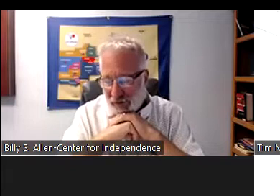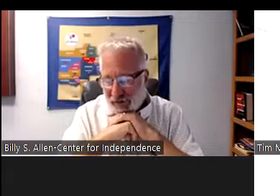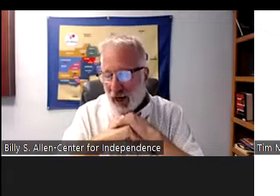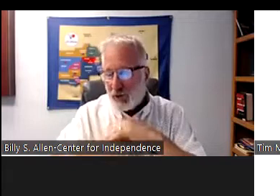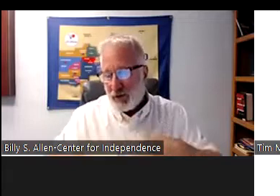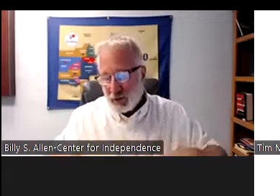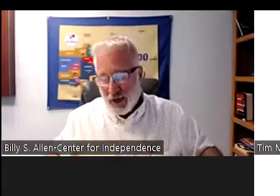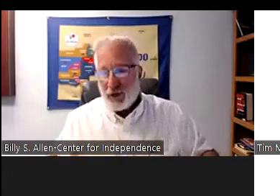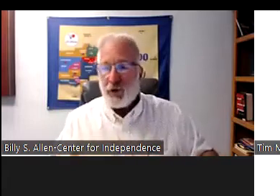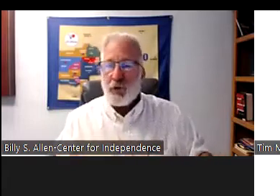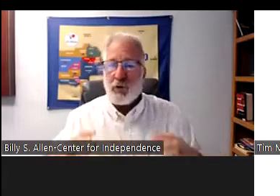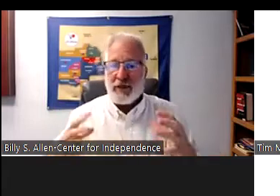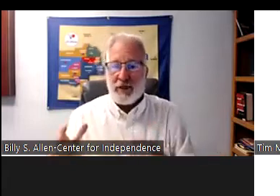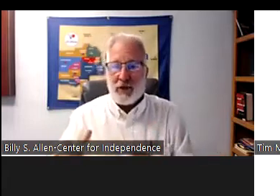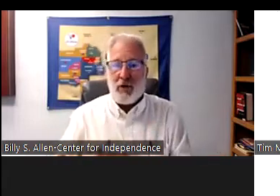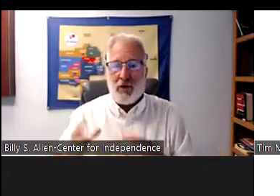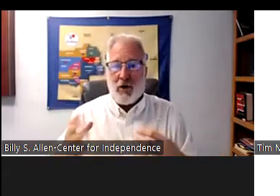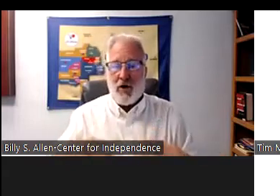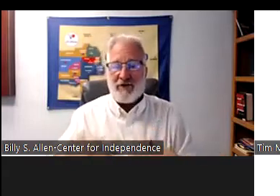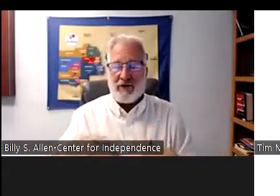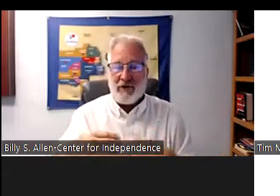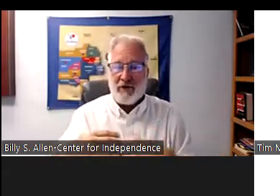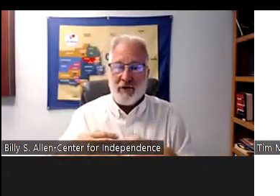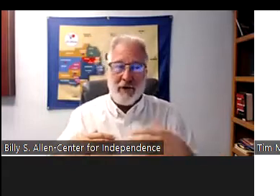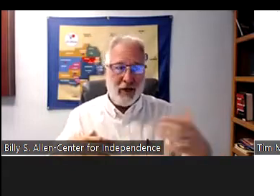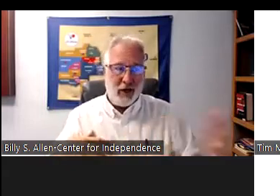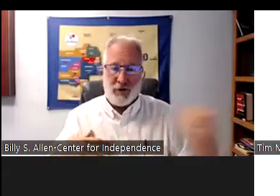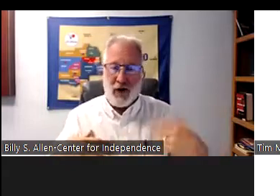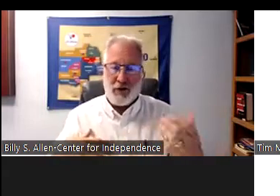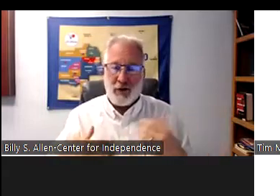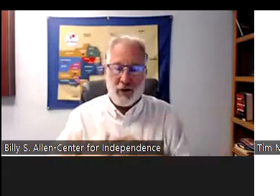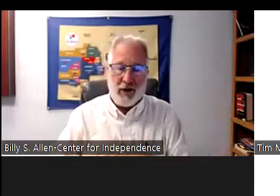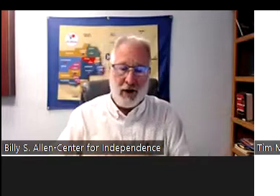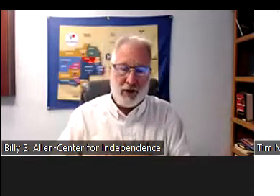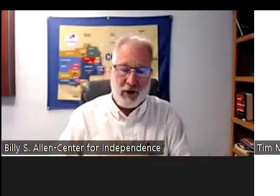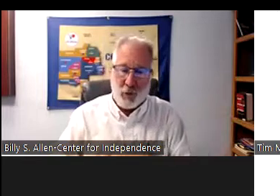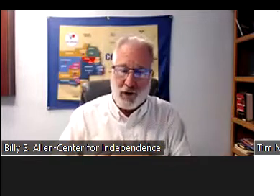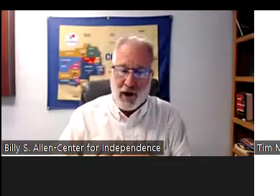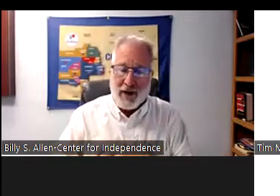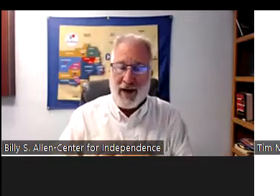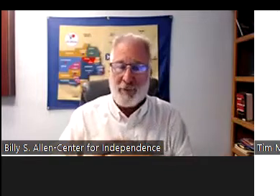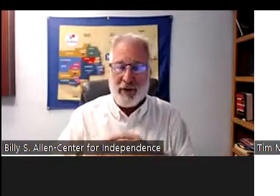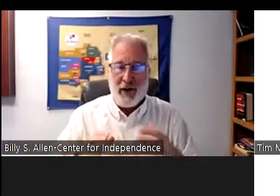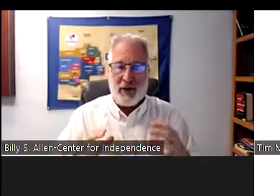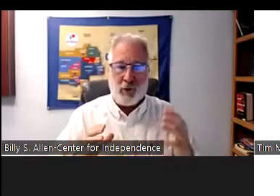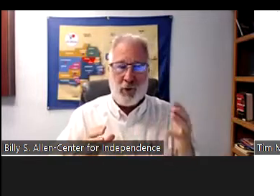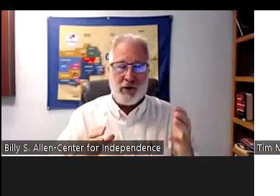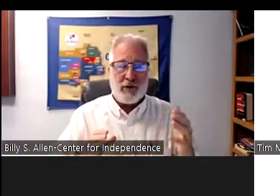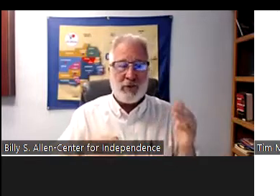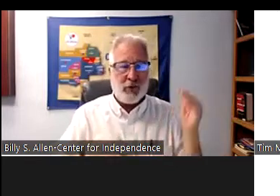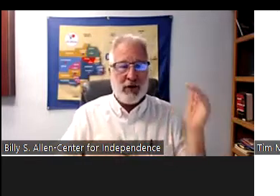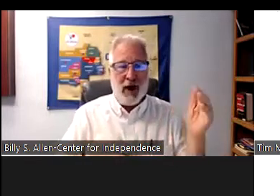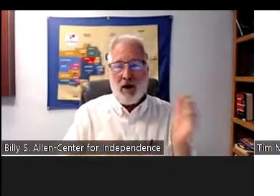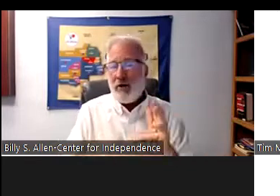meeting that I was in, we've got a new CEO at our office here. And I'm talking to him right now, trying to work out a game plan that we want to